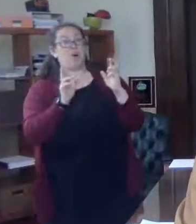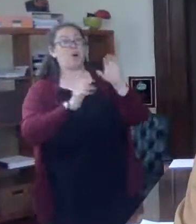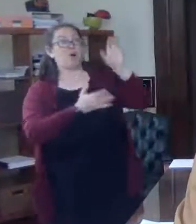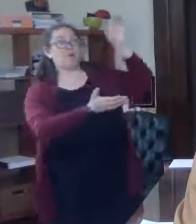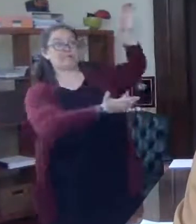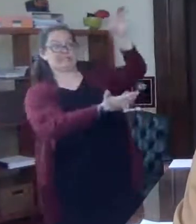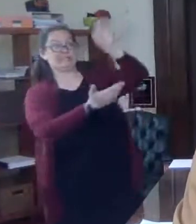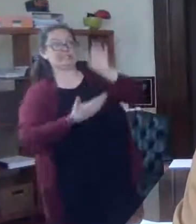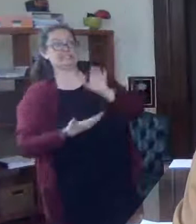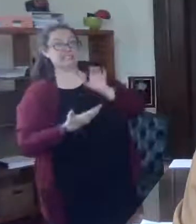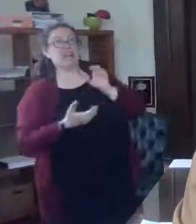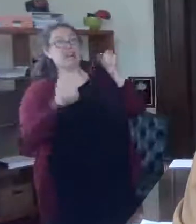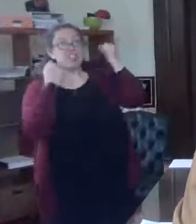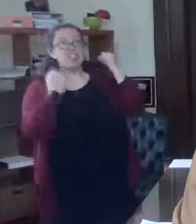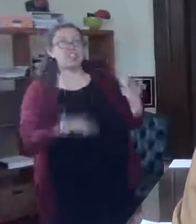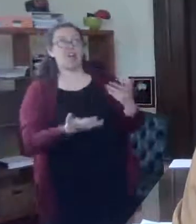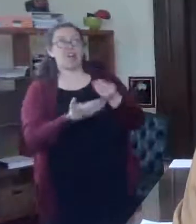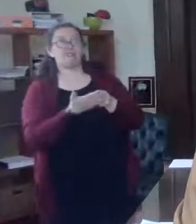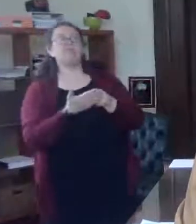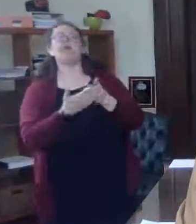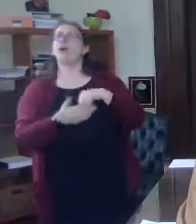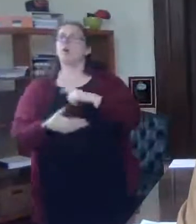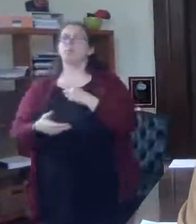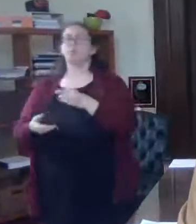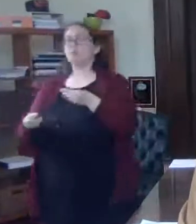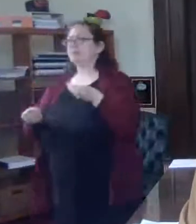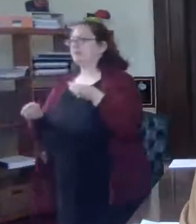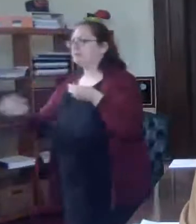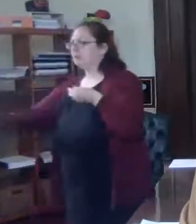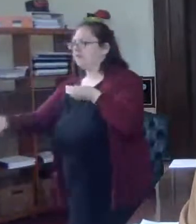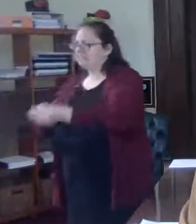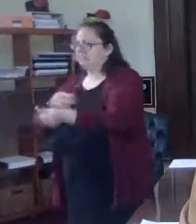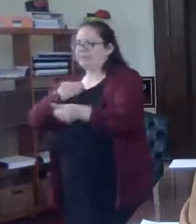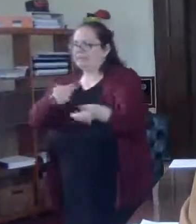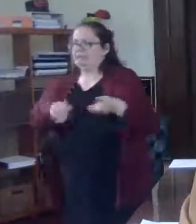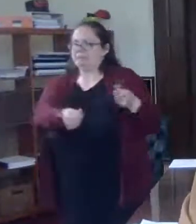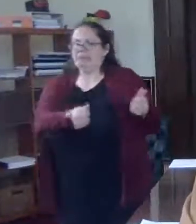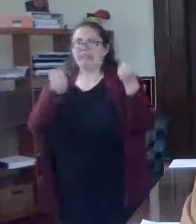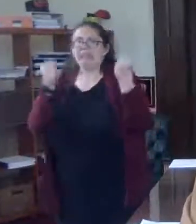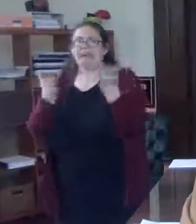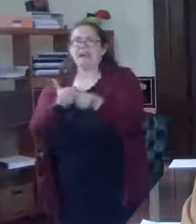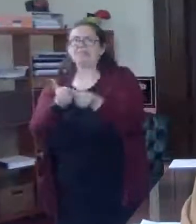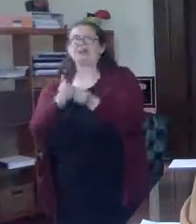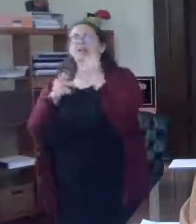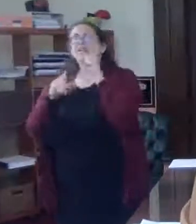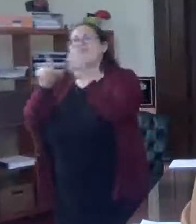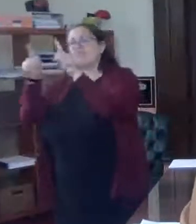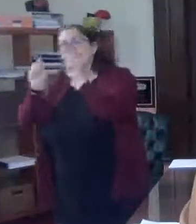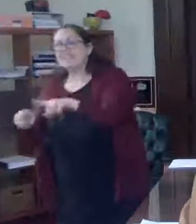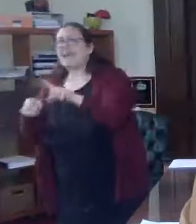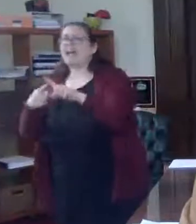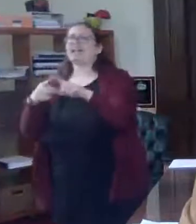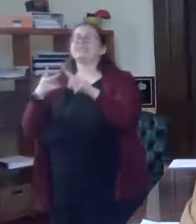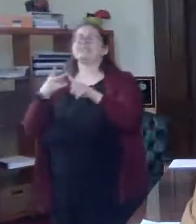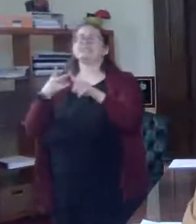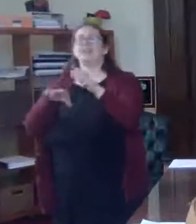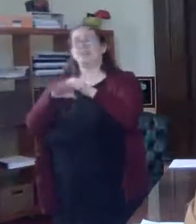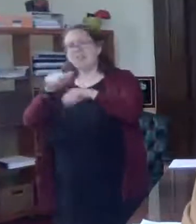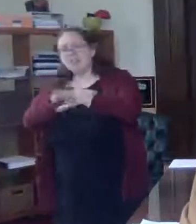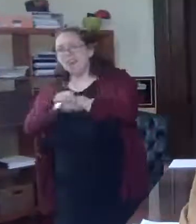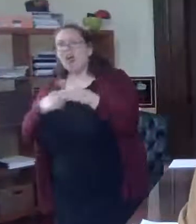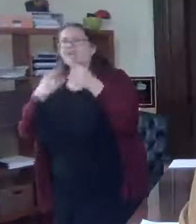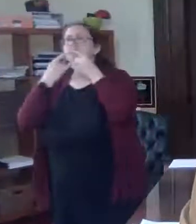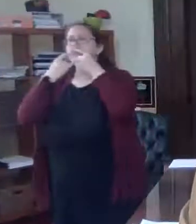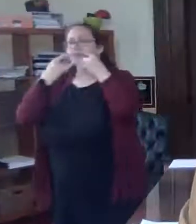money, because we are spending a lot of money. We're spending it on testing and gloves and face masks and